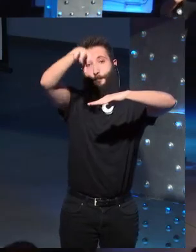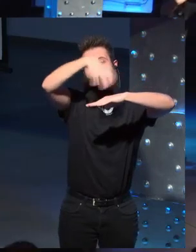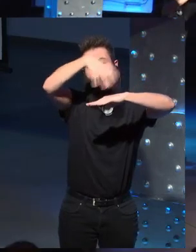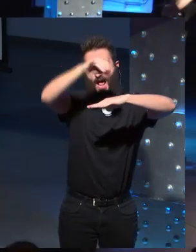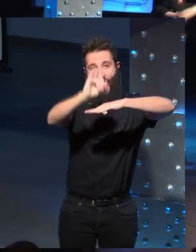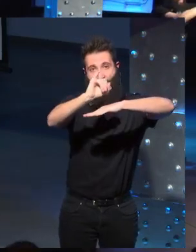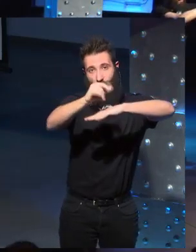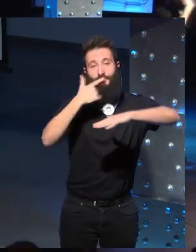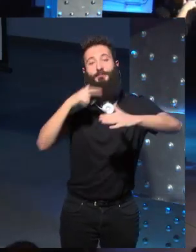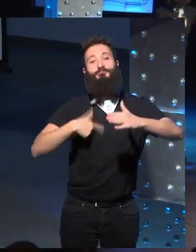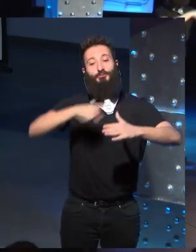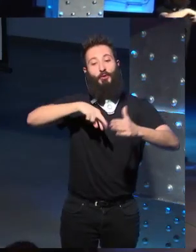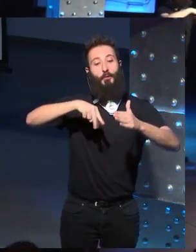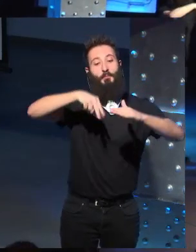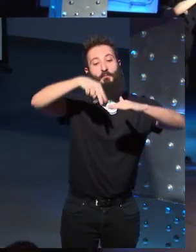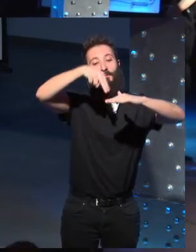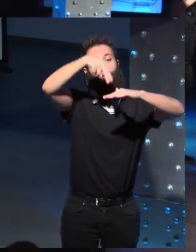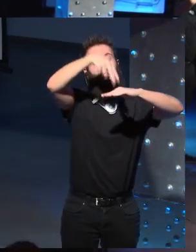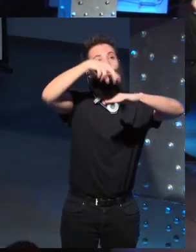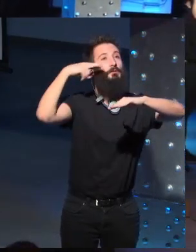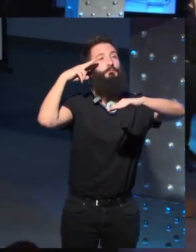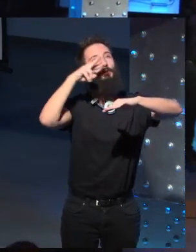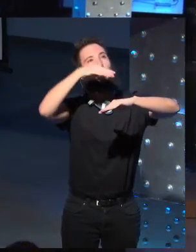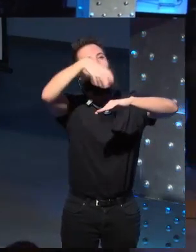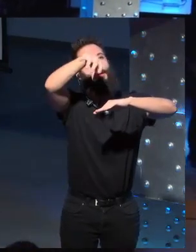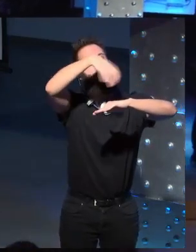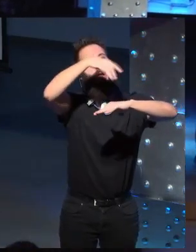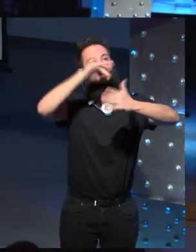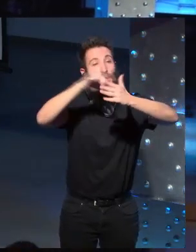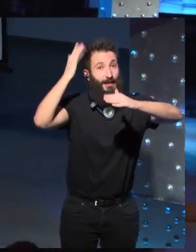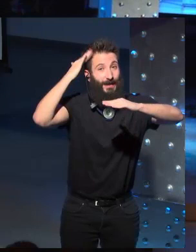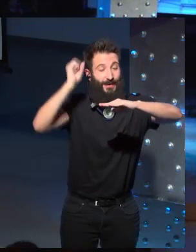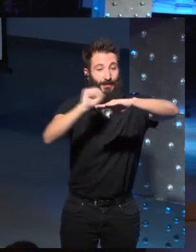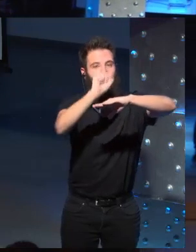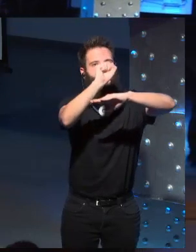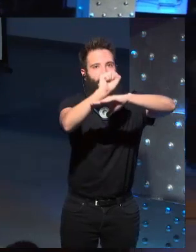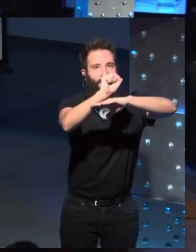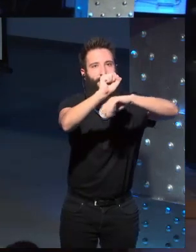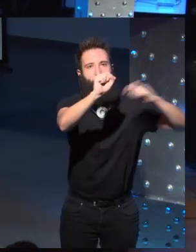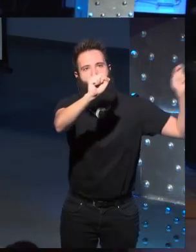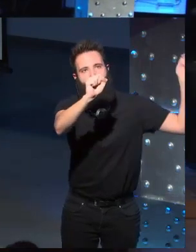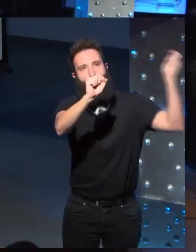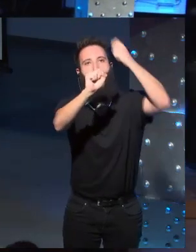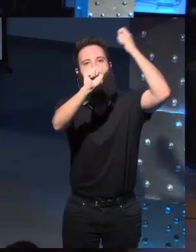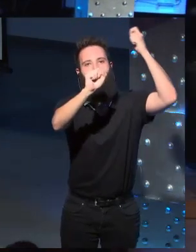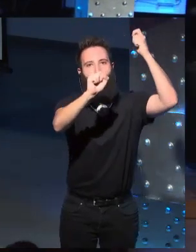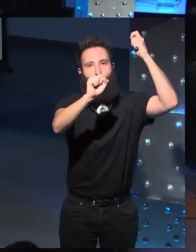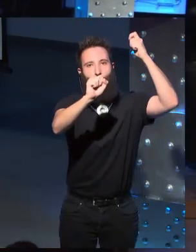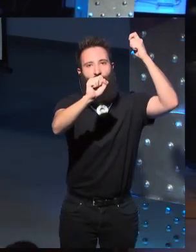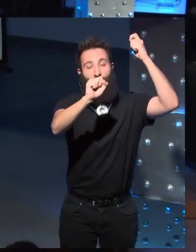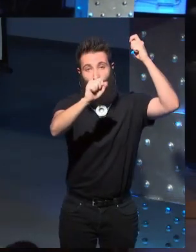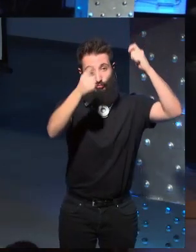the stairs. You see the bell, you put your head inside the bell, and you ring the bell from